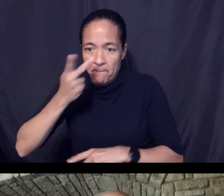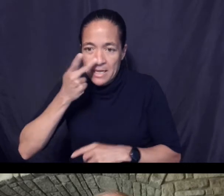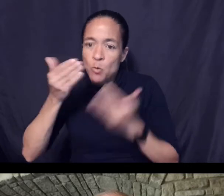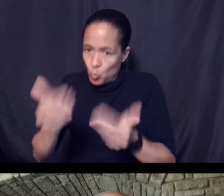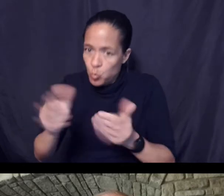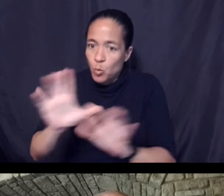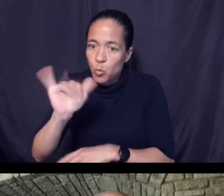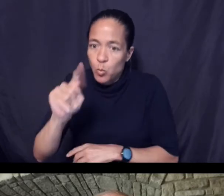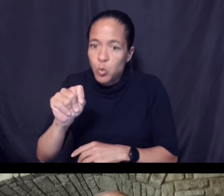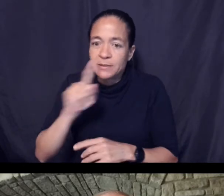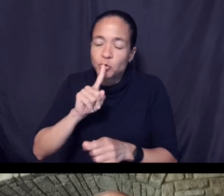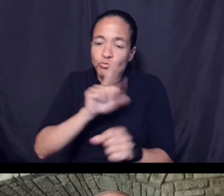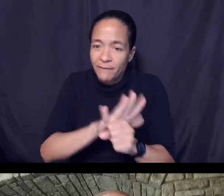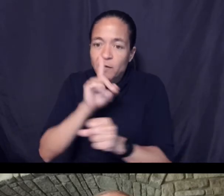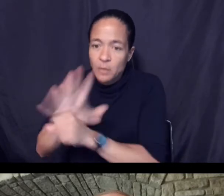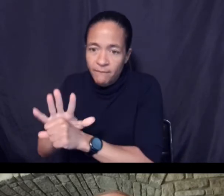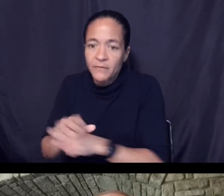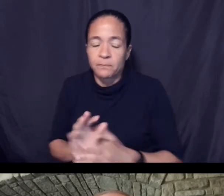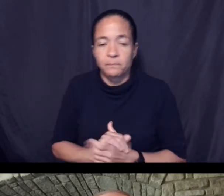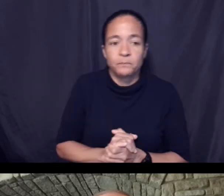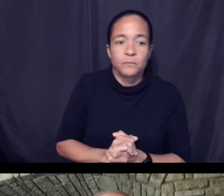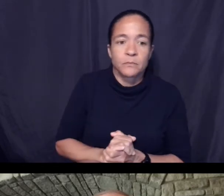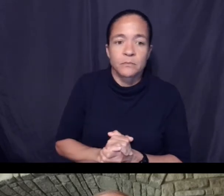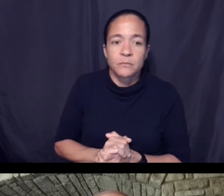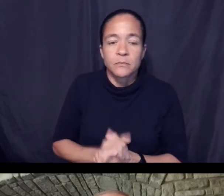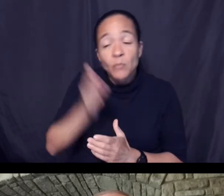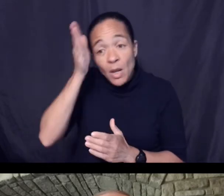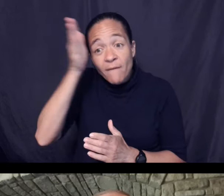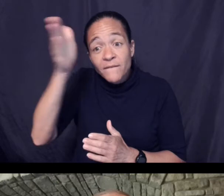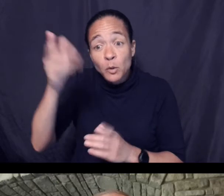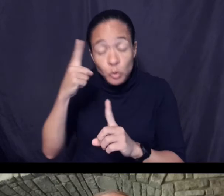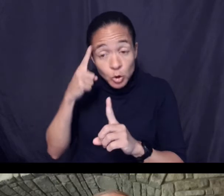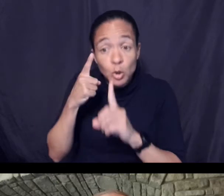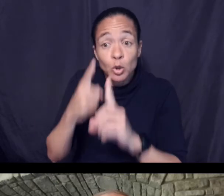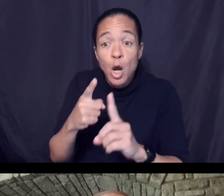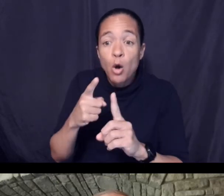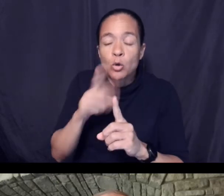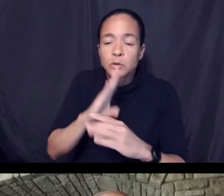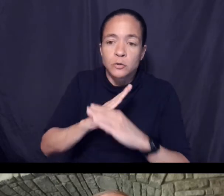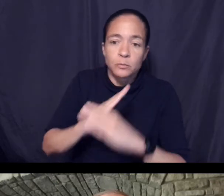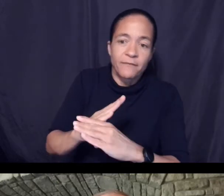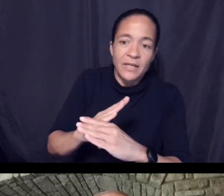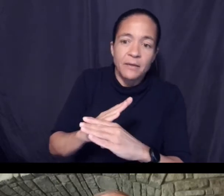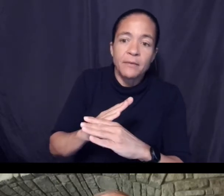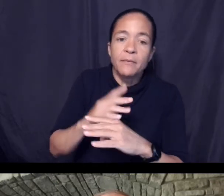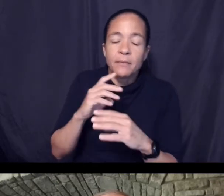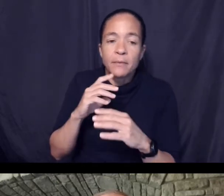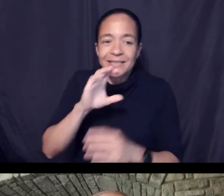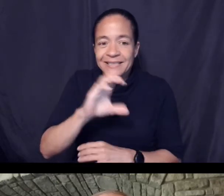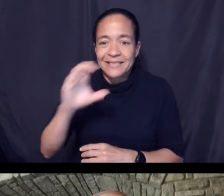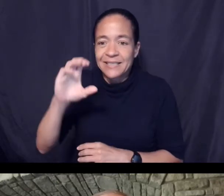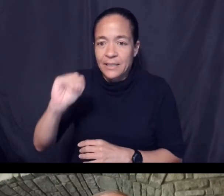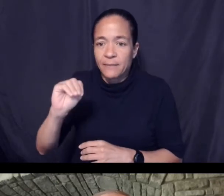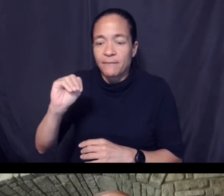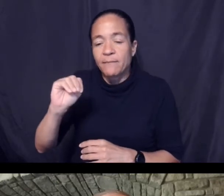PCR. Well, are there future goals to prevent congenital CMV and to improve outcomes?